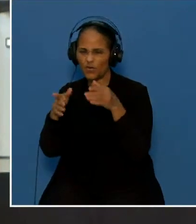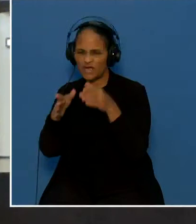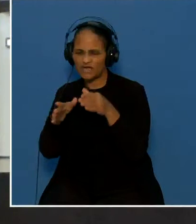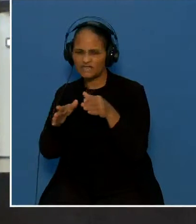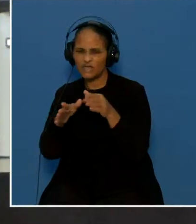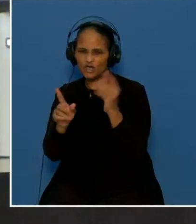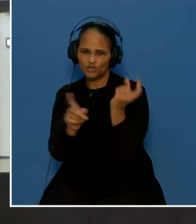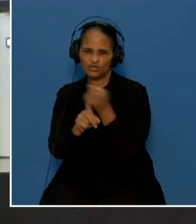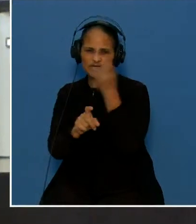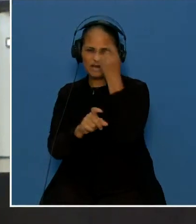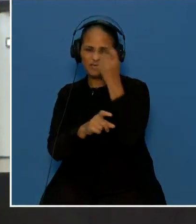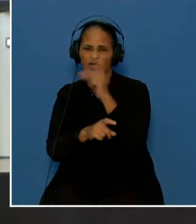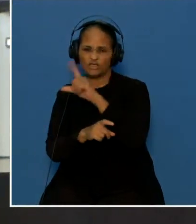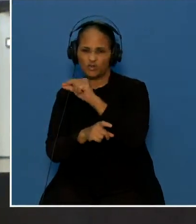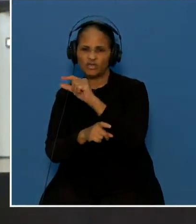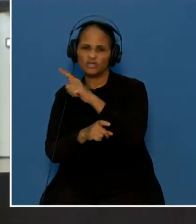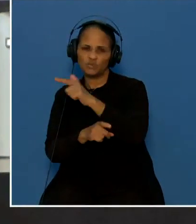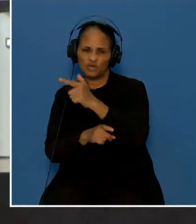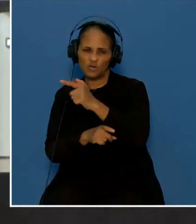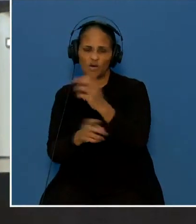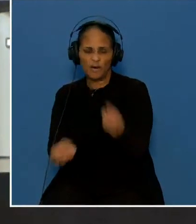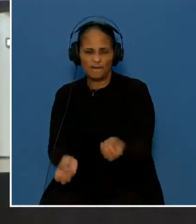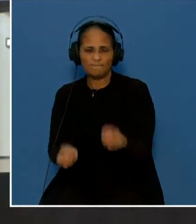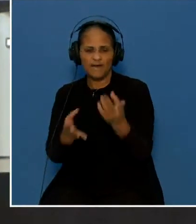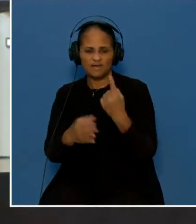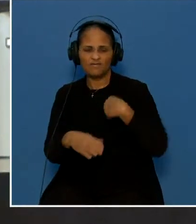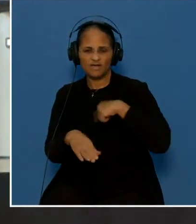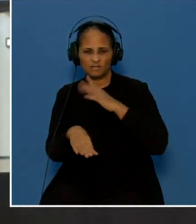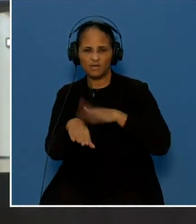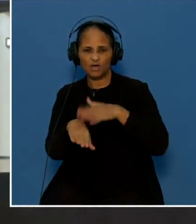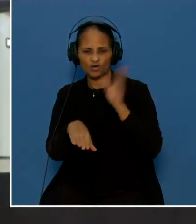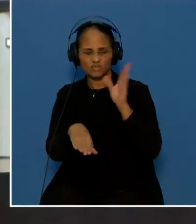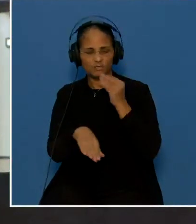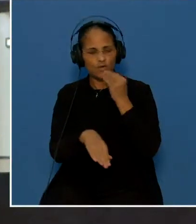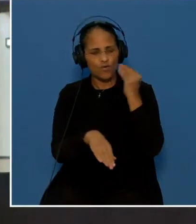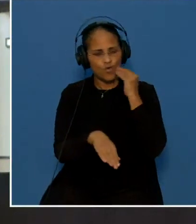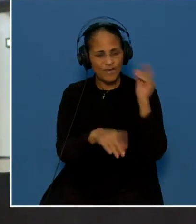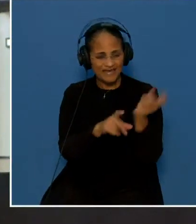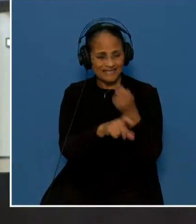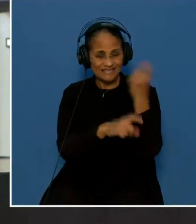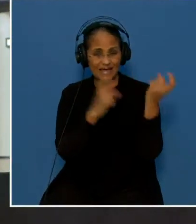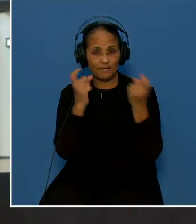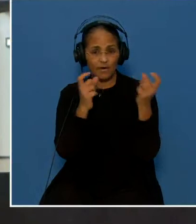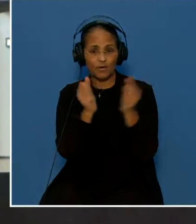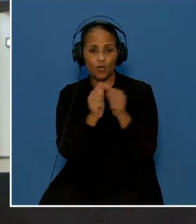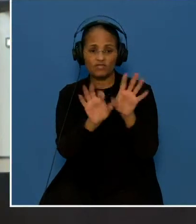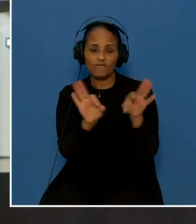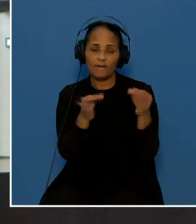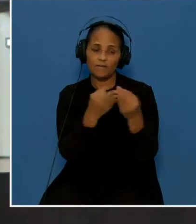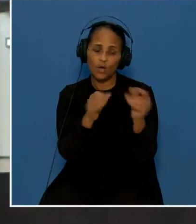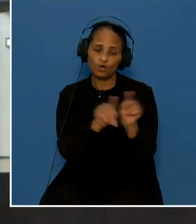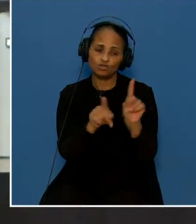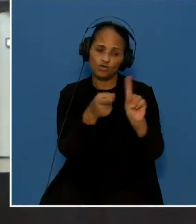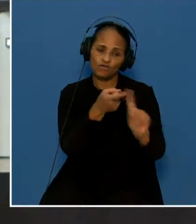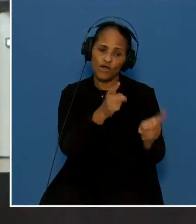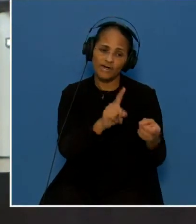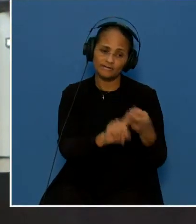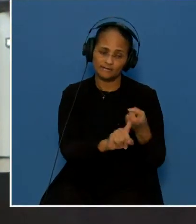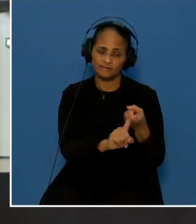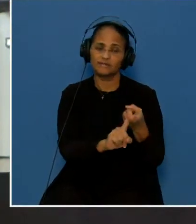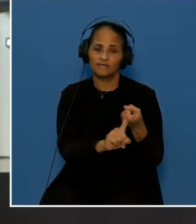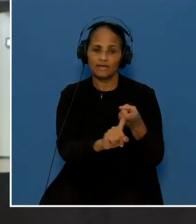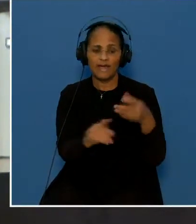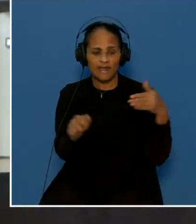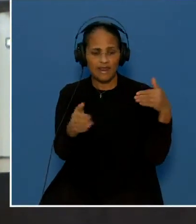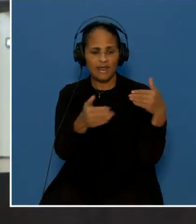celebrate. Many of us will, of course, be in our homes celebrating with family and friends,